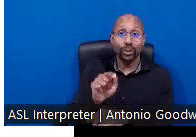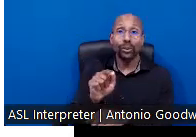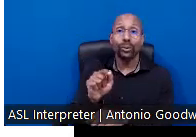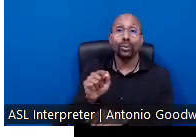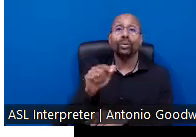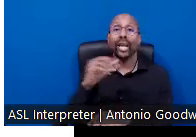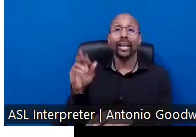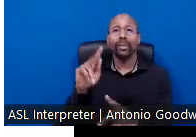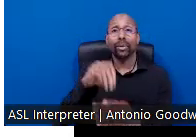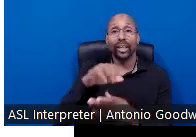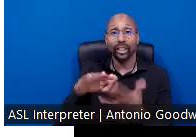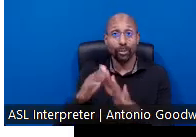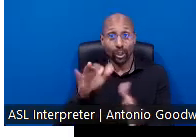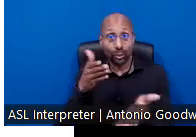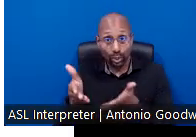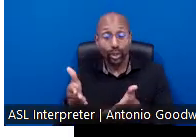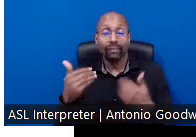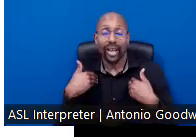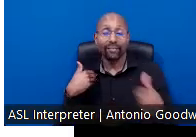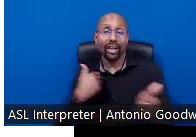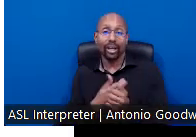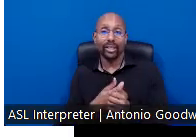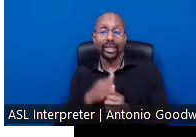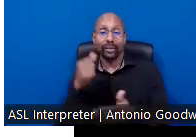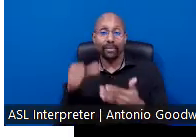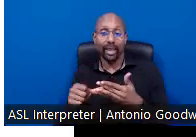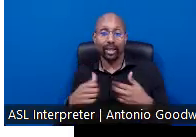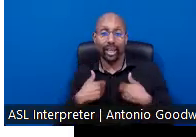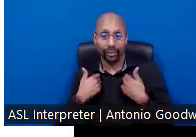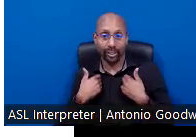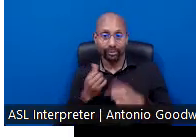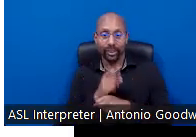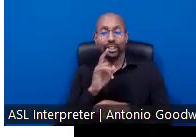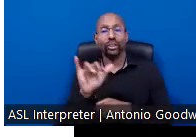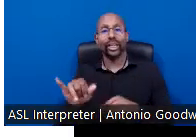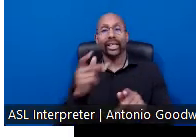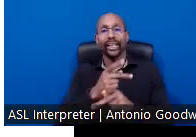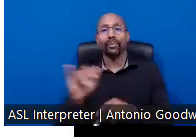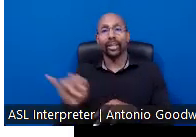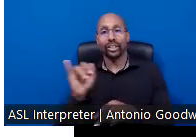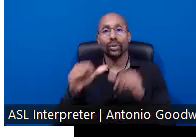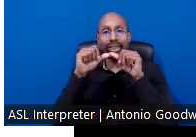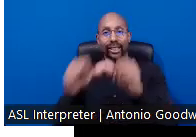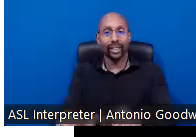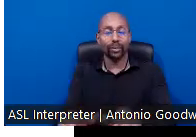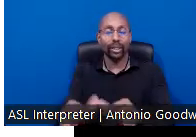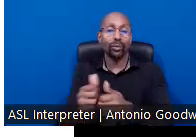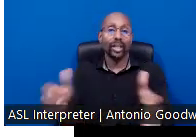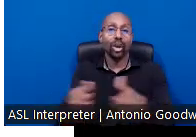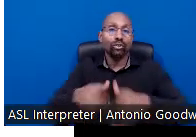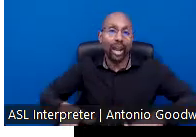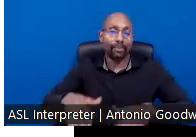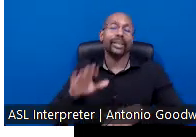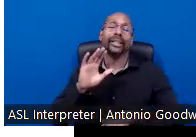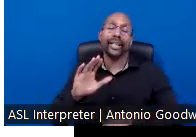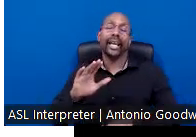can be contacted, so they don't have a lapse in insurance if they were to have been mailed out this letter. We are working with